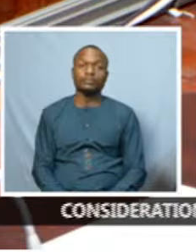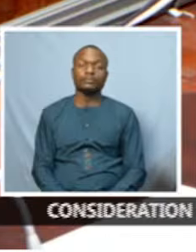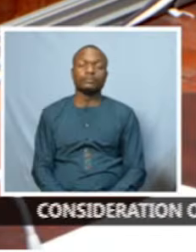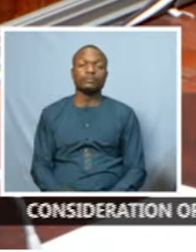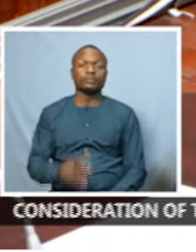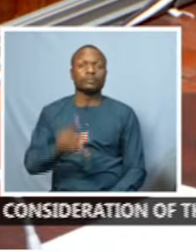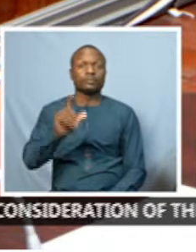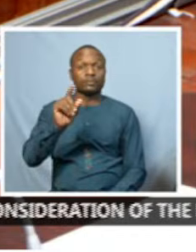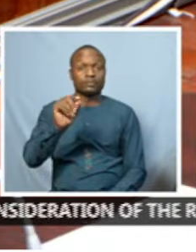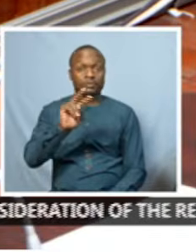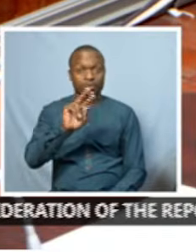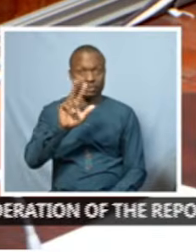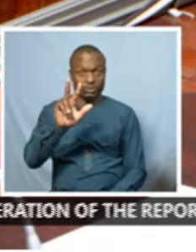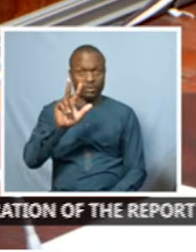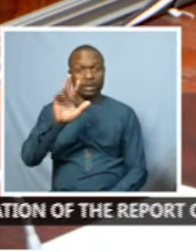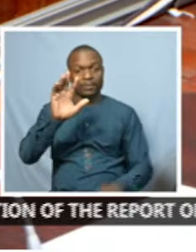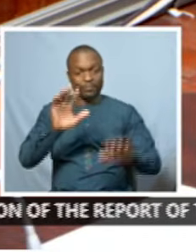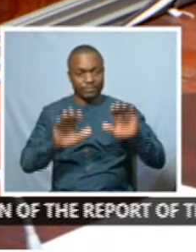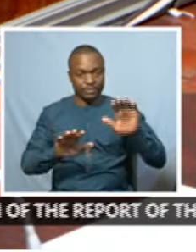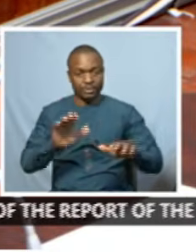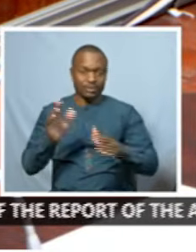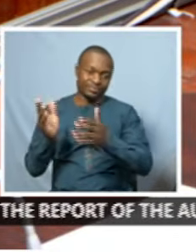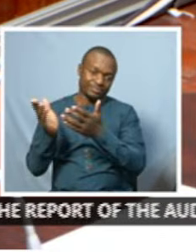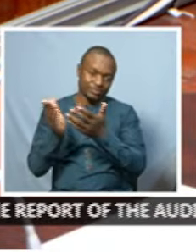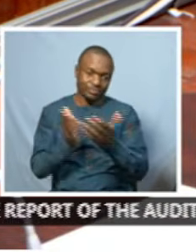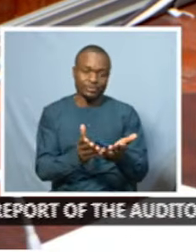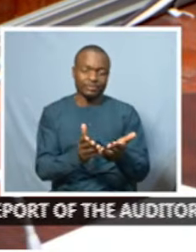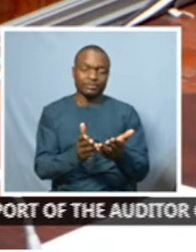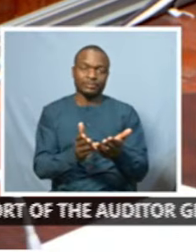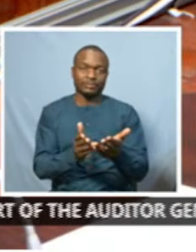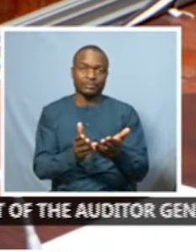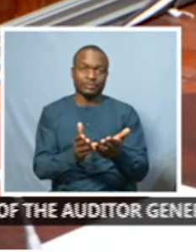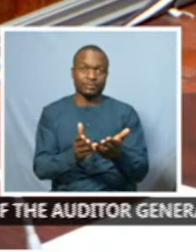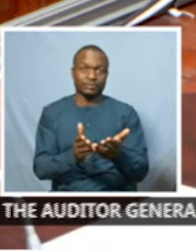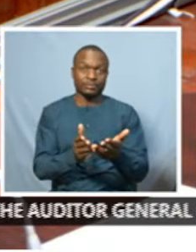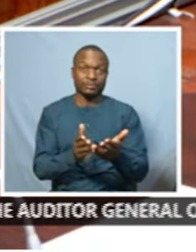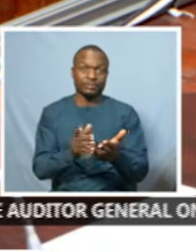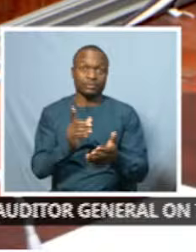for 2023 projects,